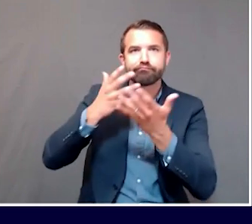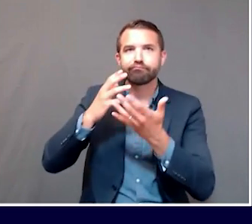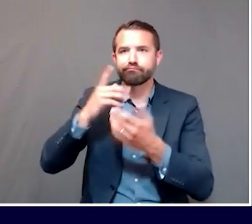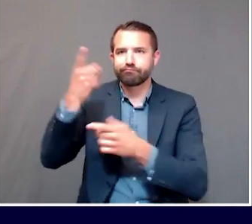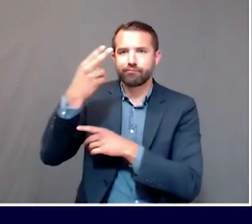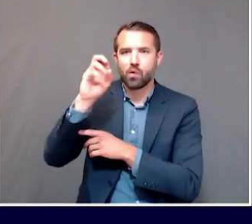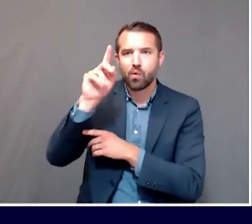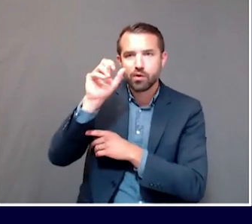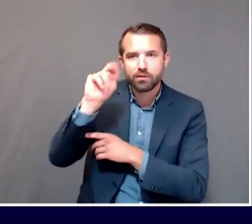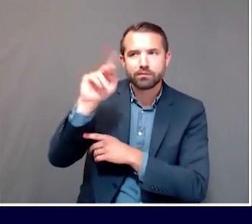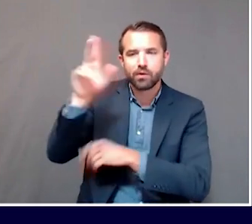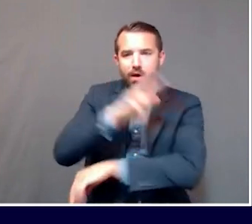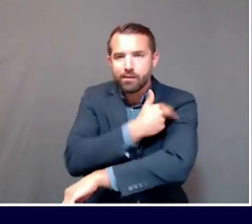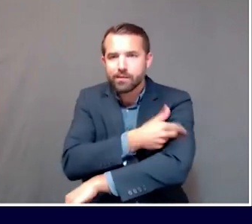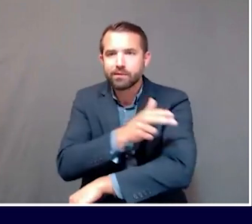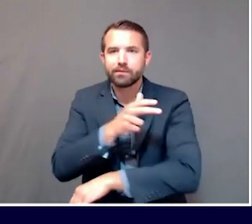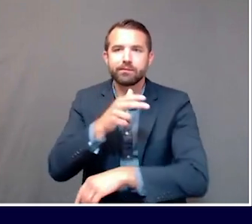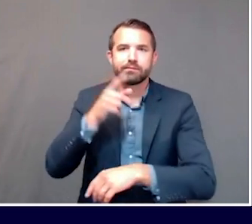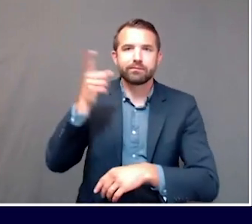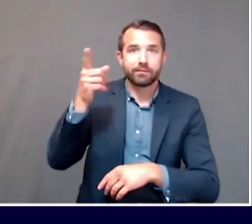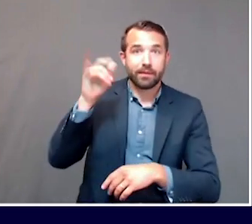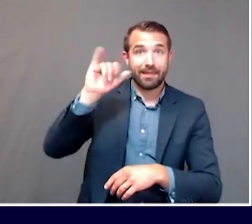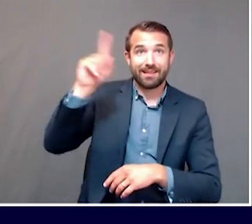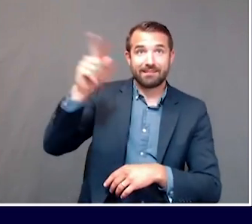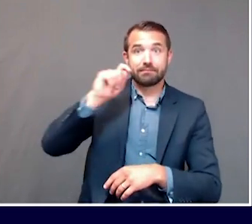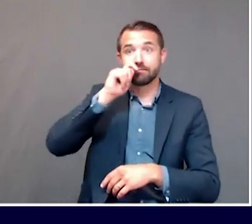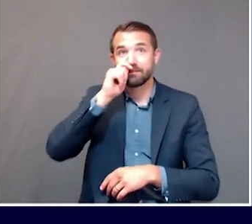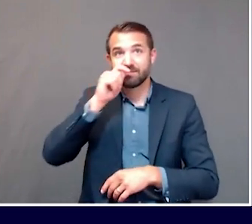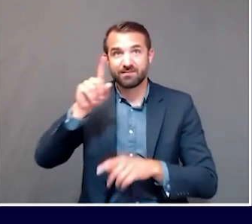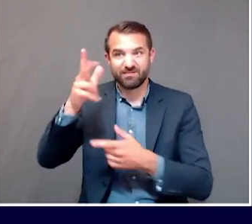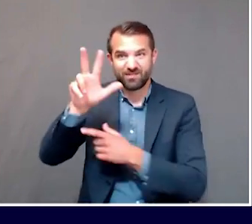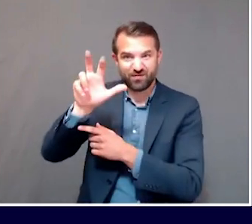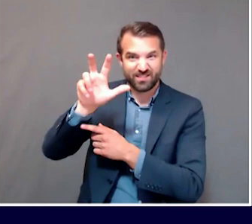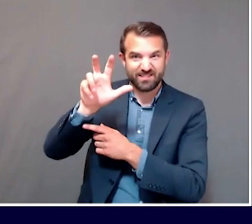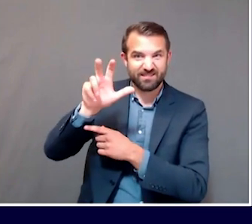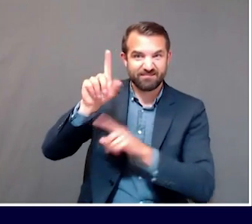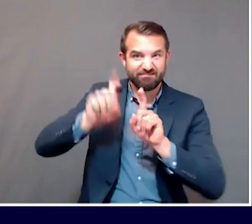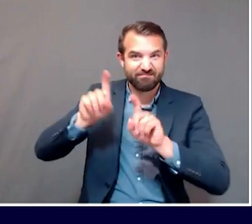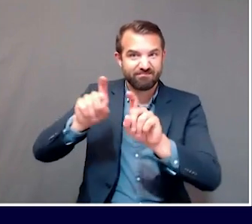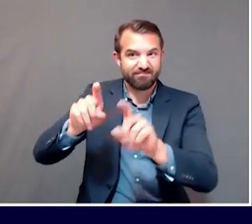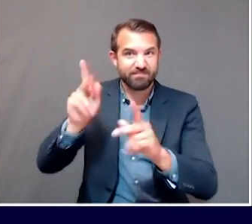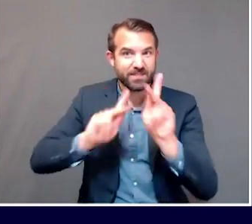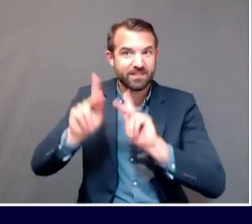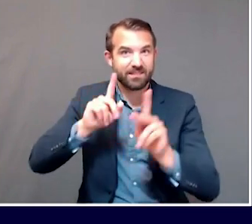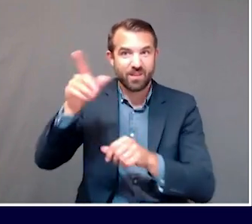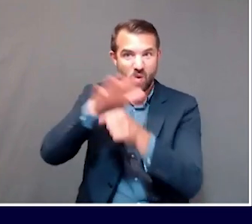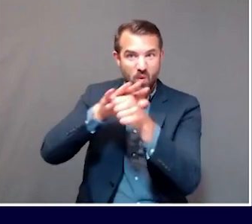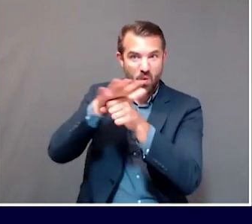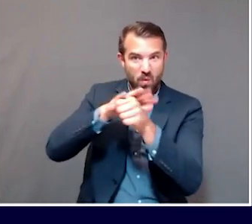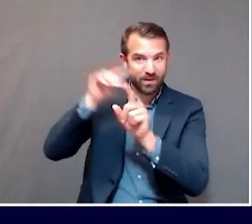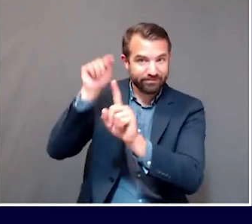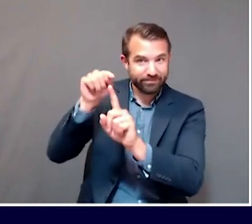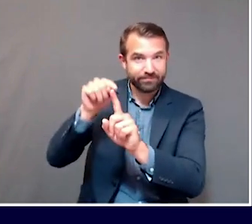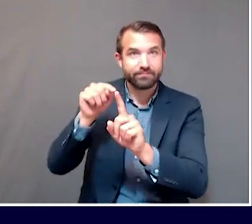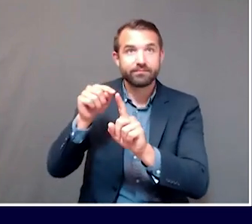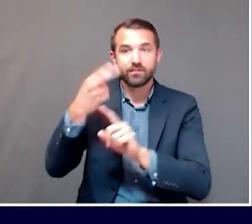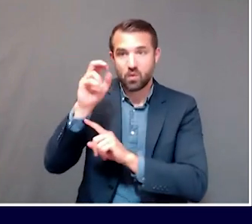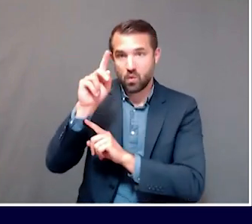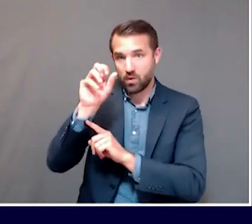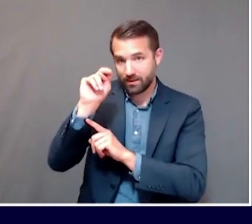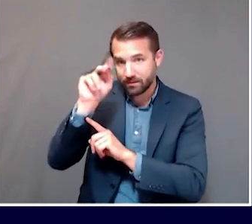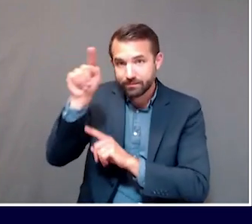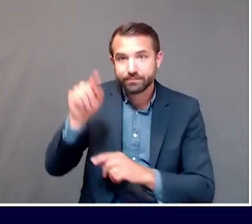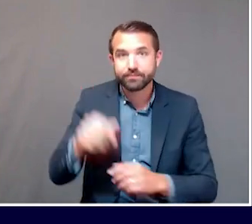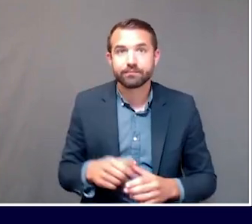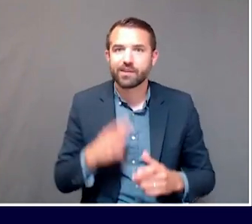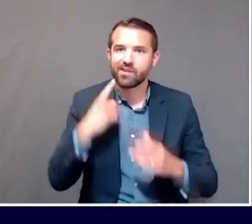They collected 300 samples from members of the community in and around Houlton. All the results have come back,